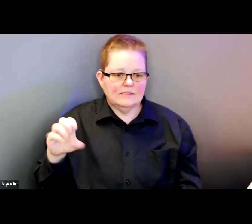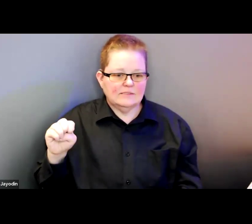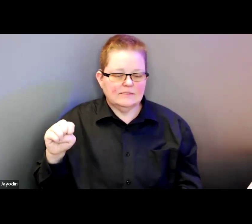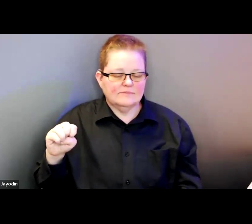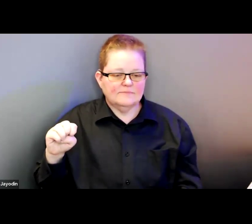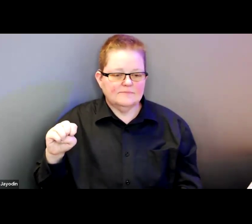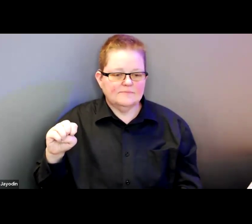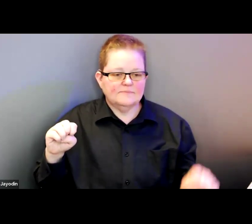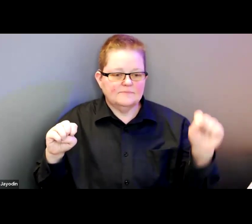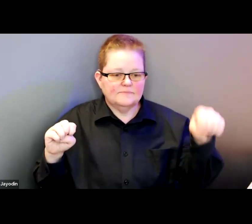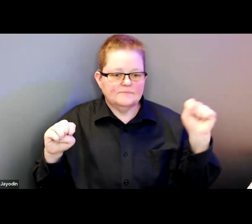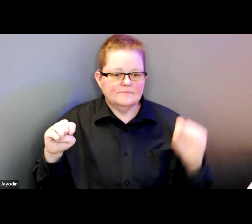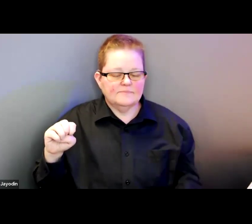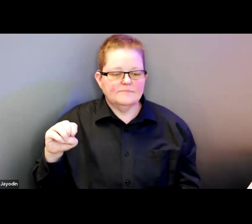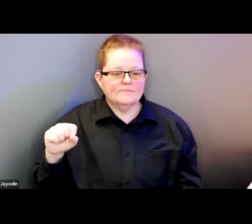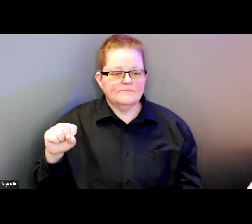Yes.